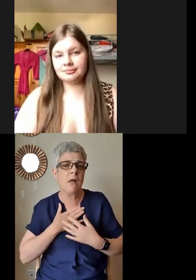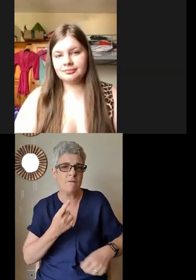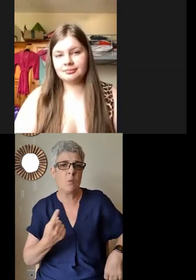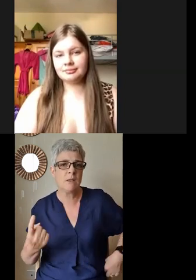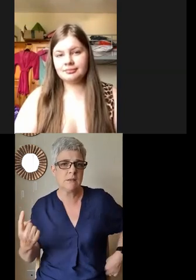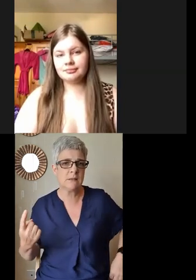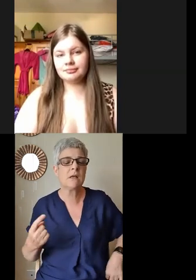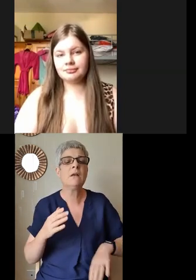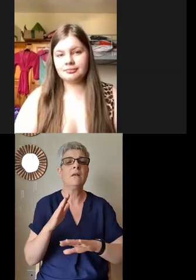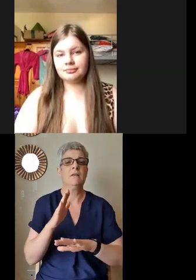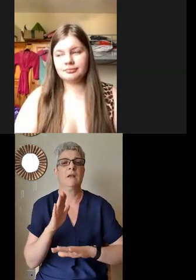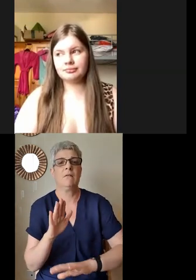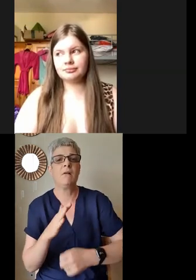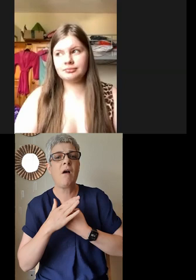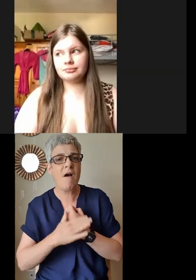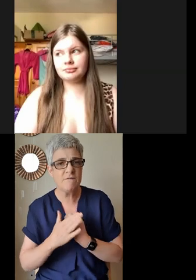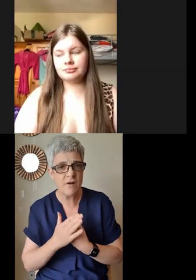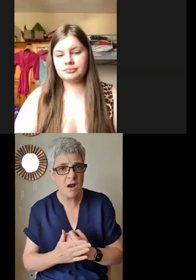comfort